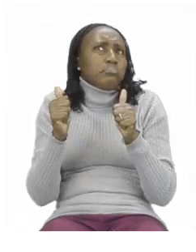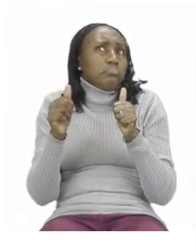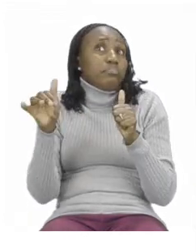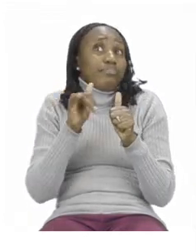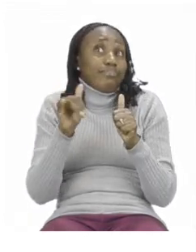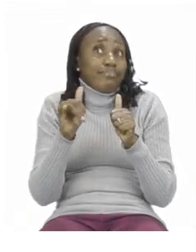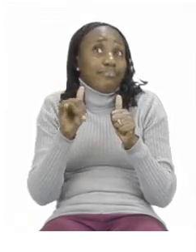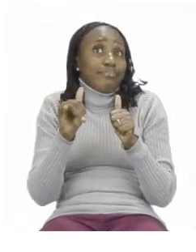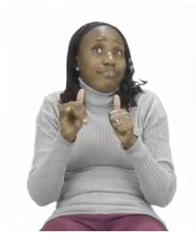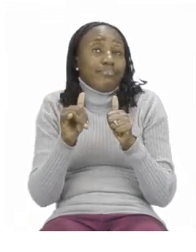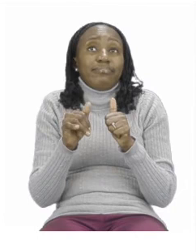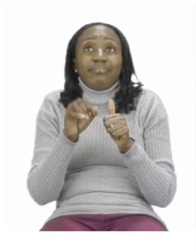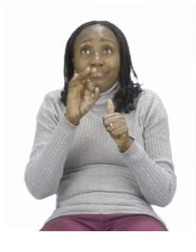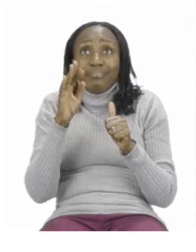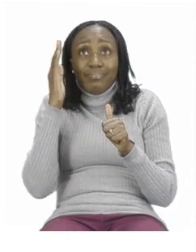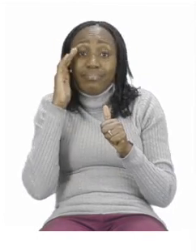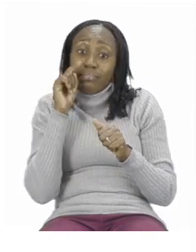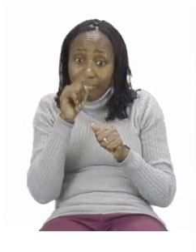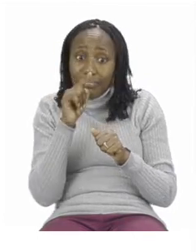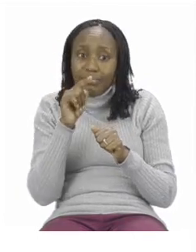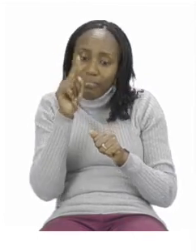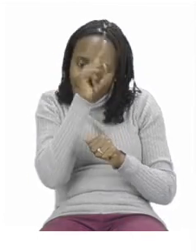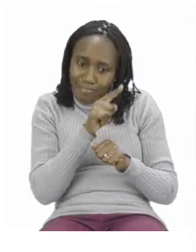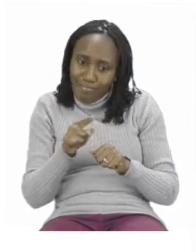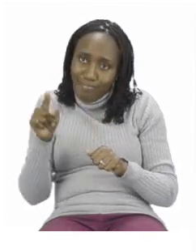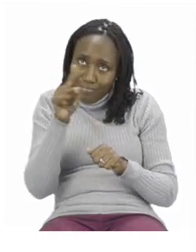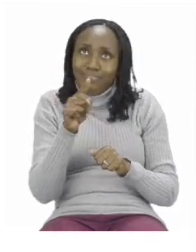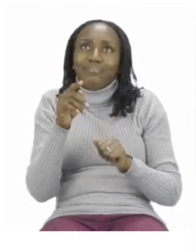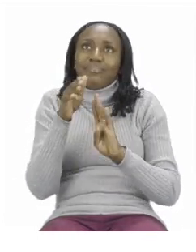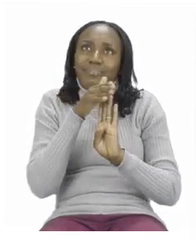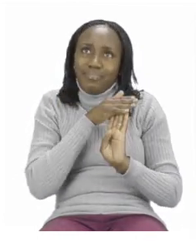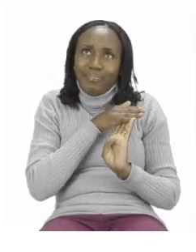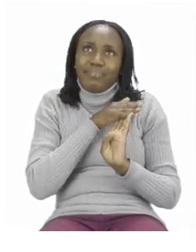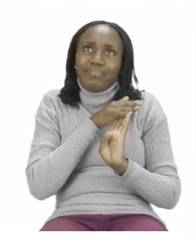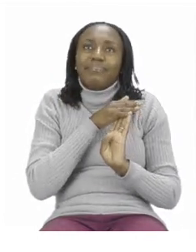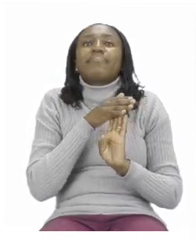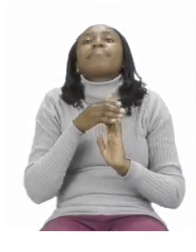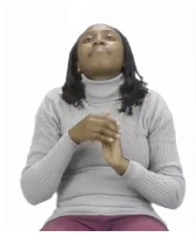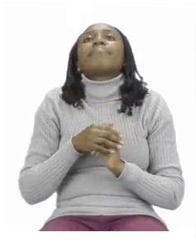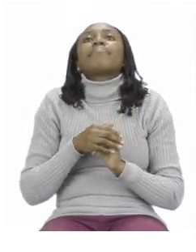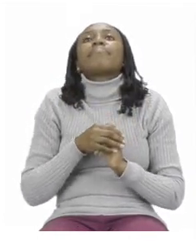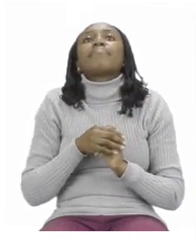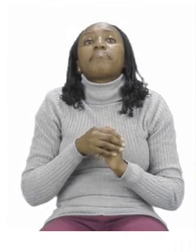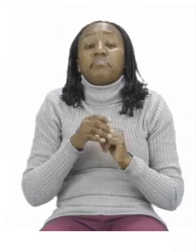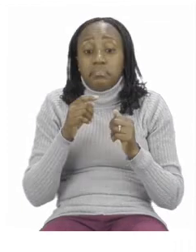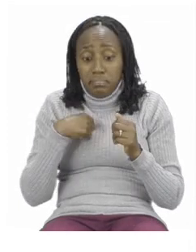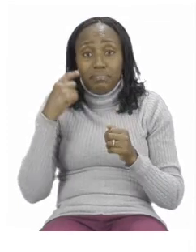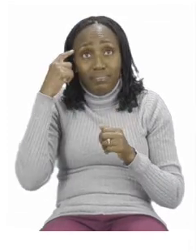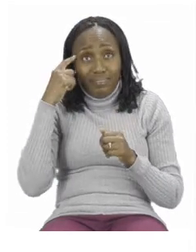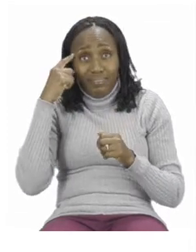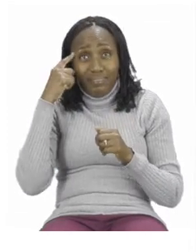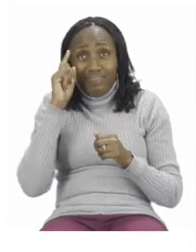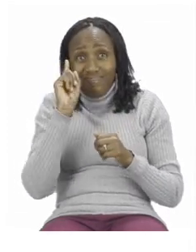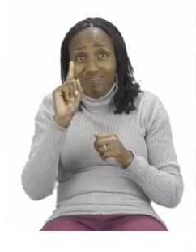Remember, that is the picture where you save the water. I think the one